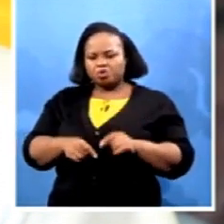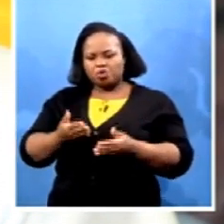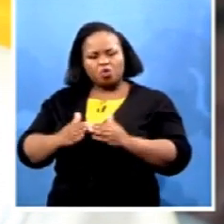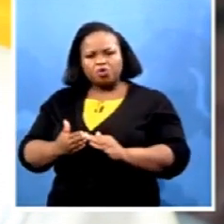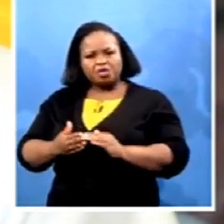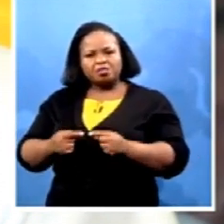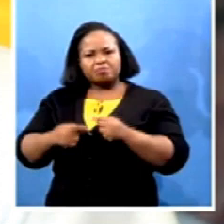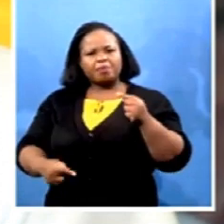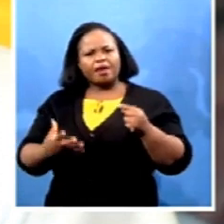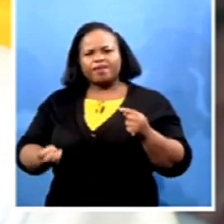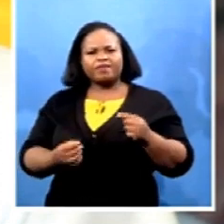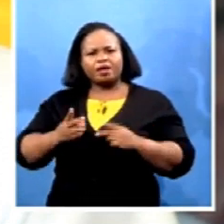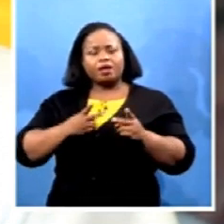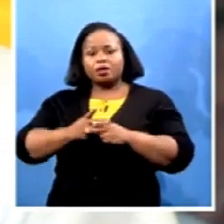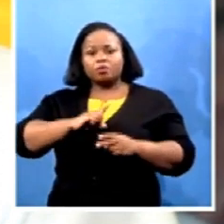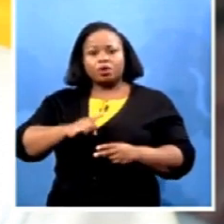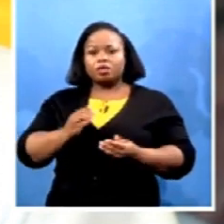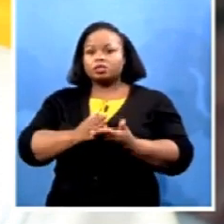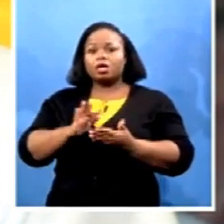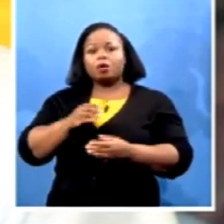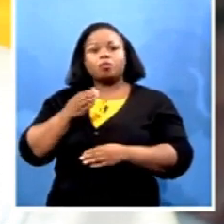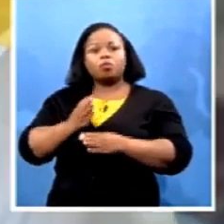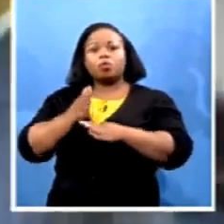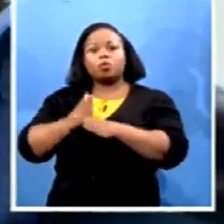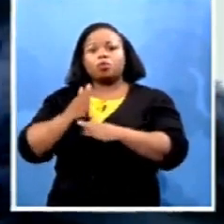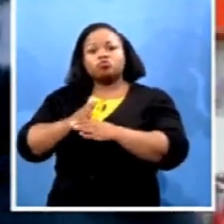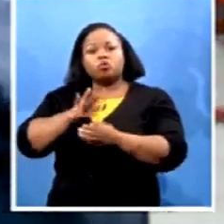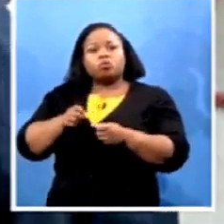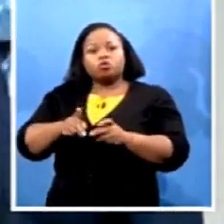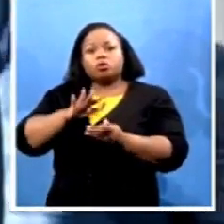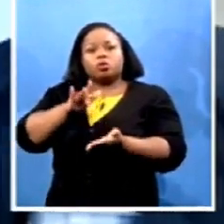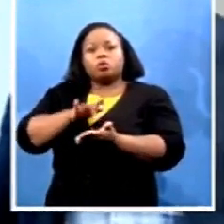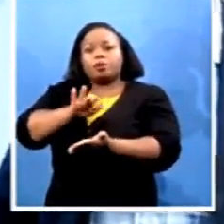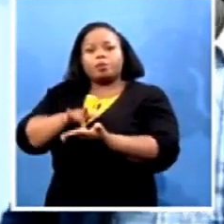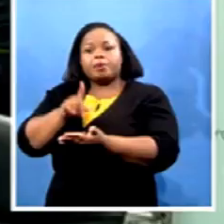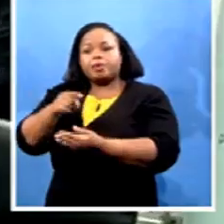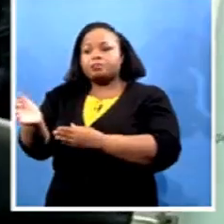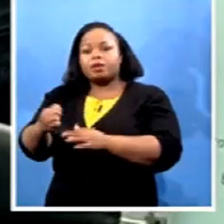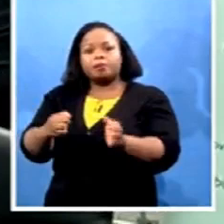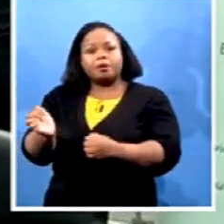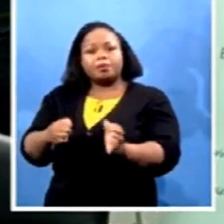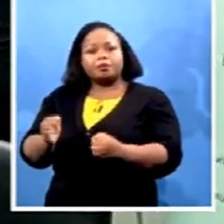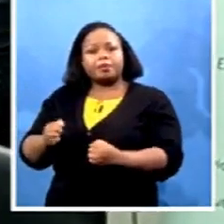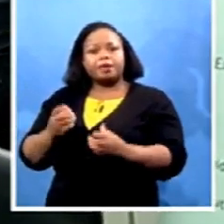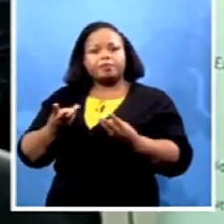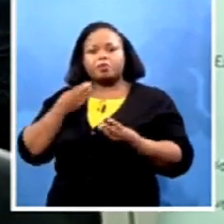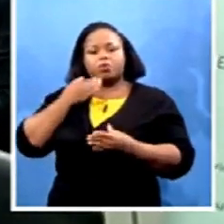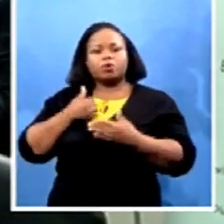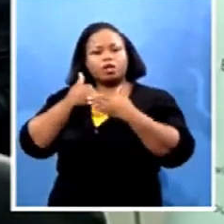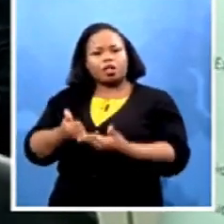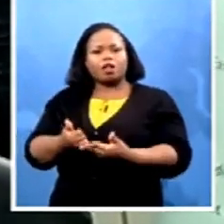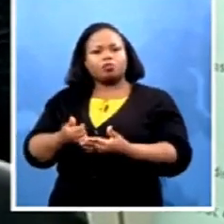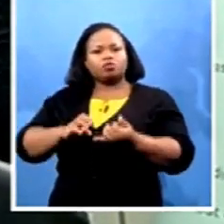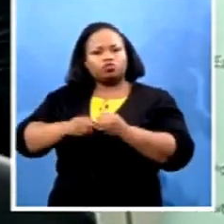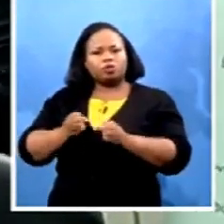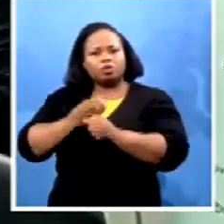vacancies within the department. Those vacancies that were supposed to be filled by people that will assist in fast-tracking and dispatch the necessary services